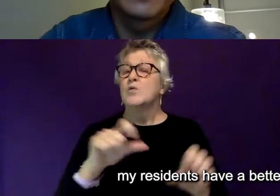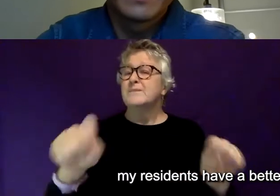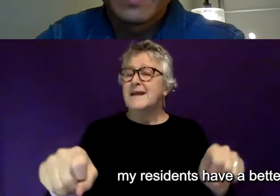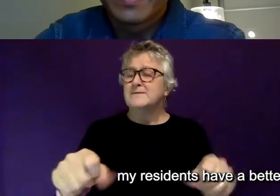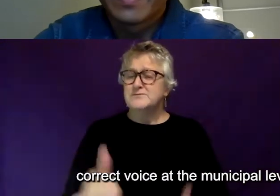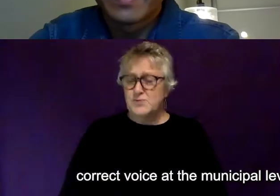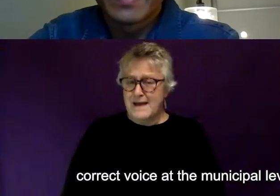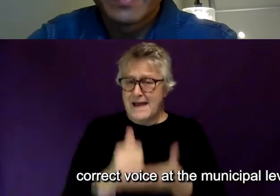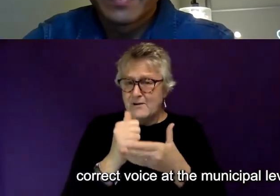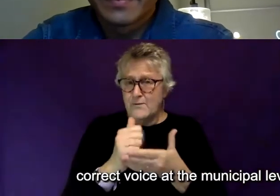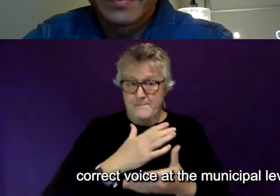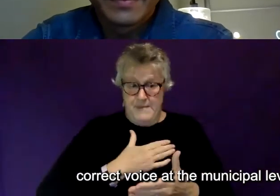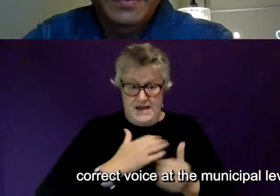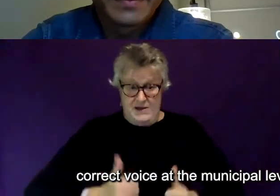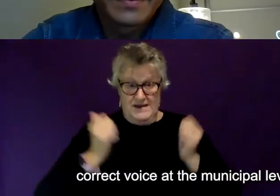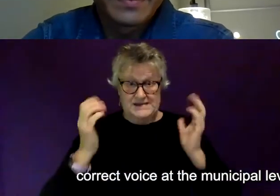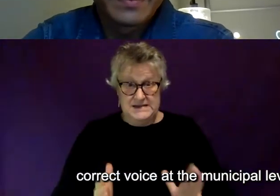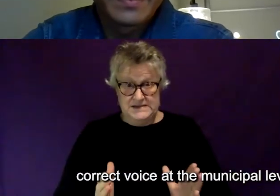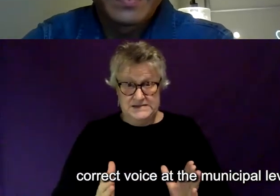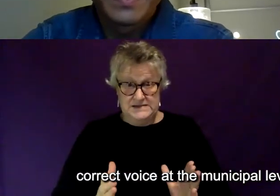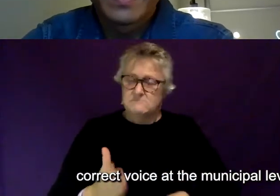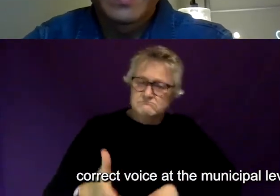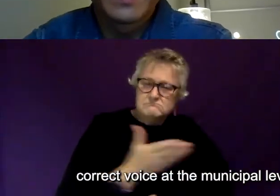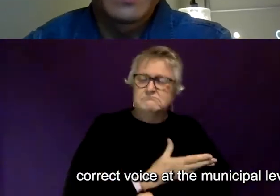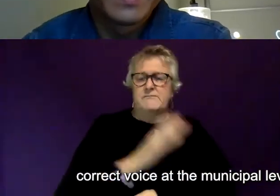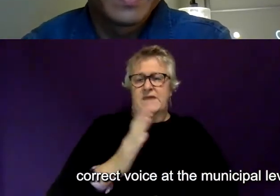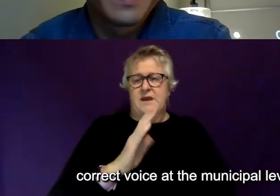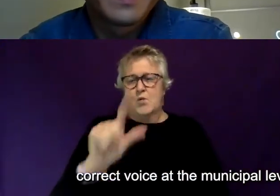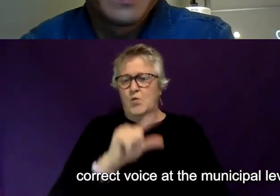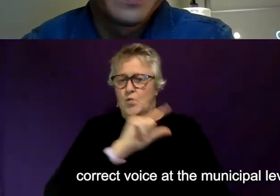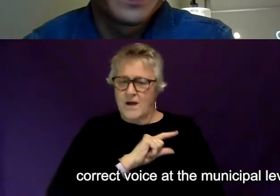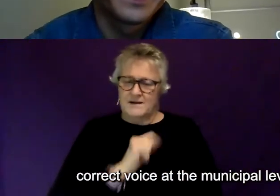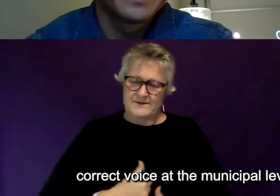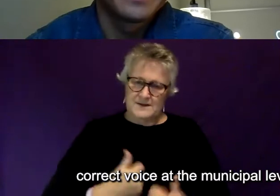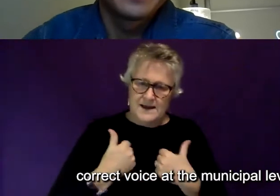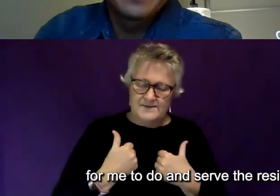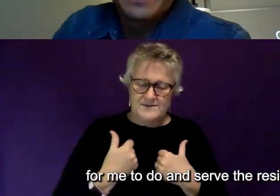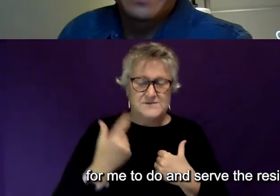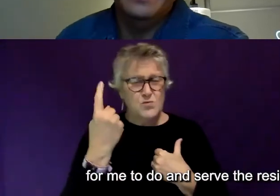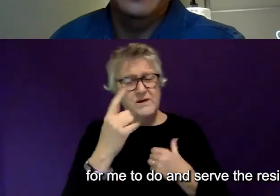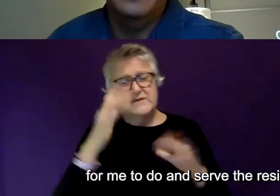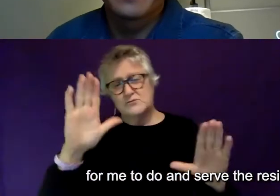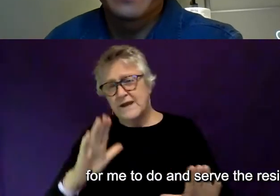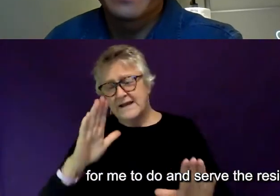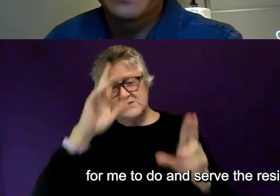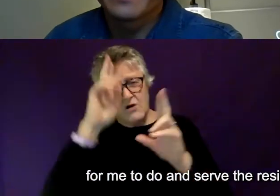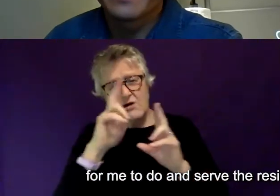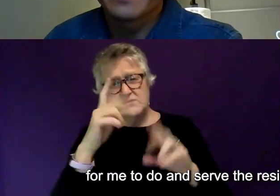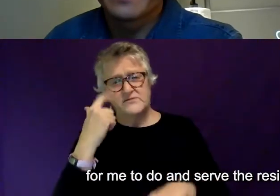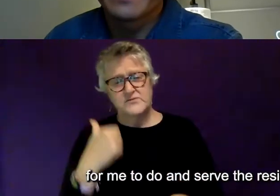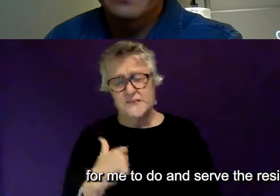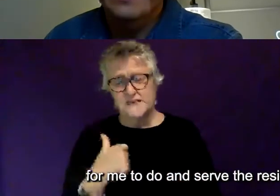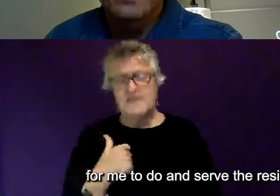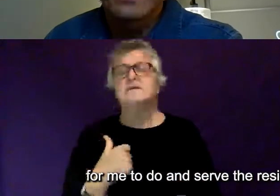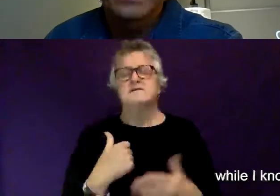a better quality of life and be their voice at the municipal level. It's one of the greatest honors for me to do is serve